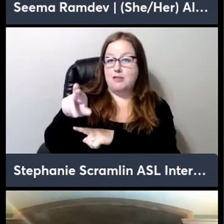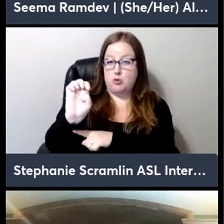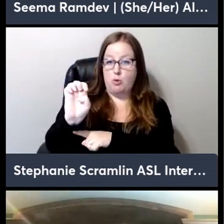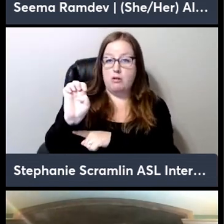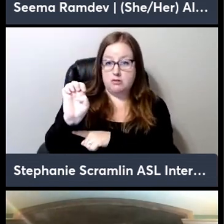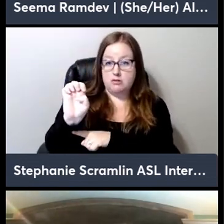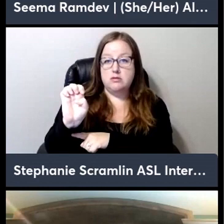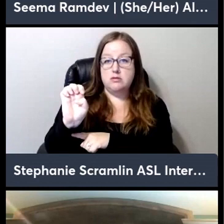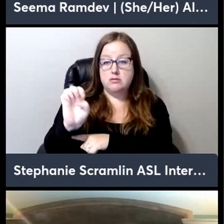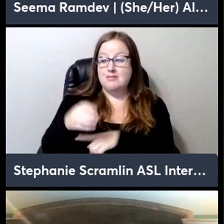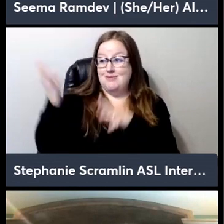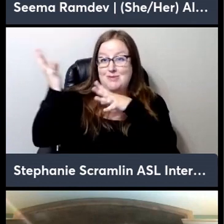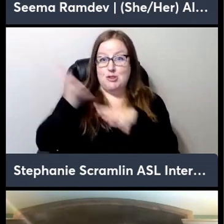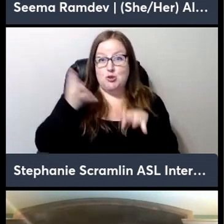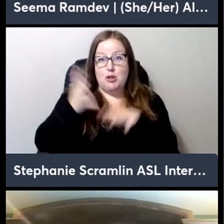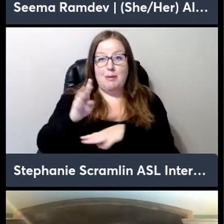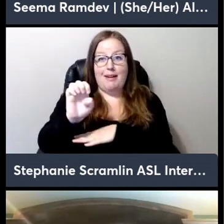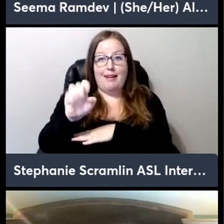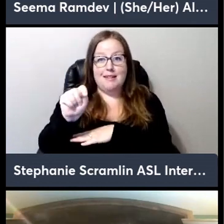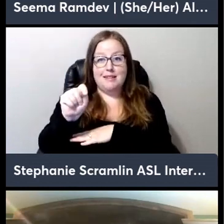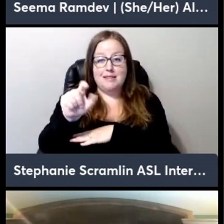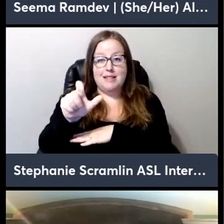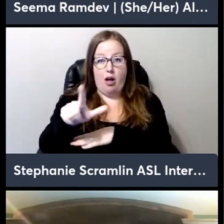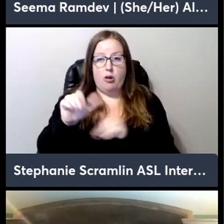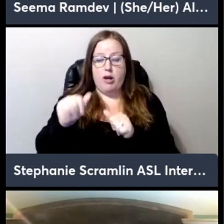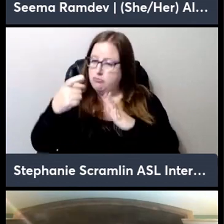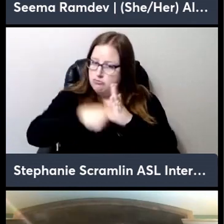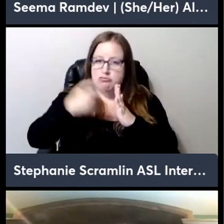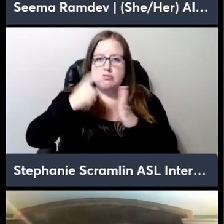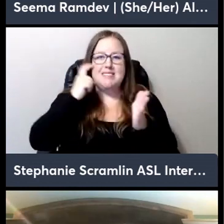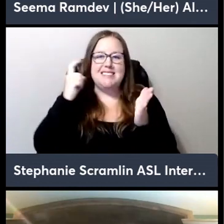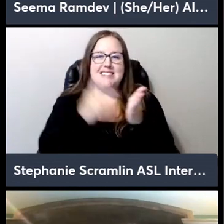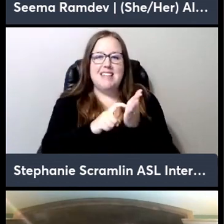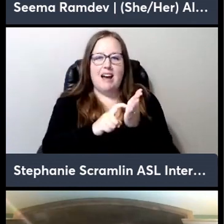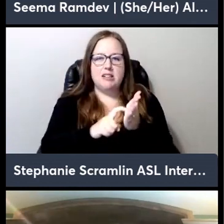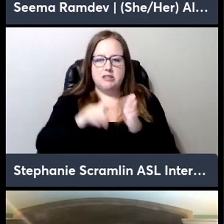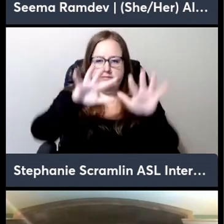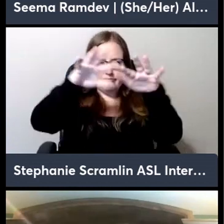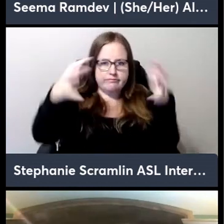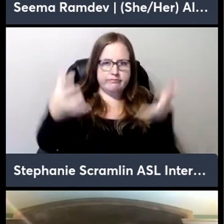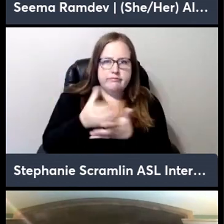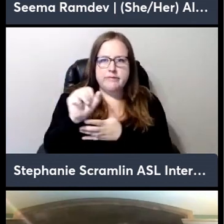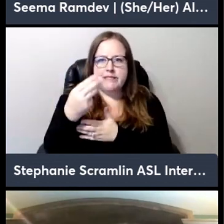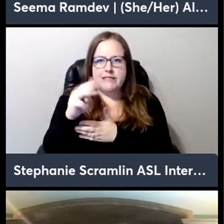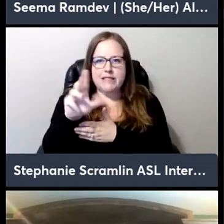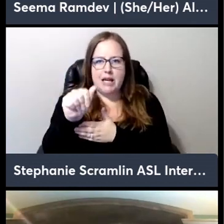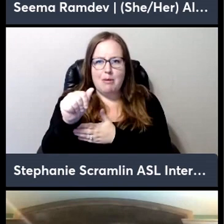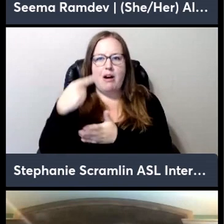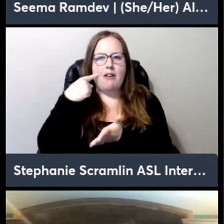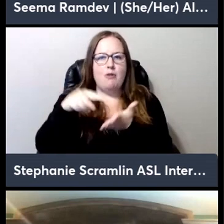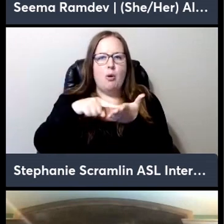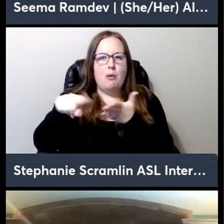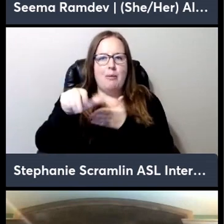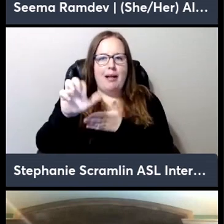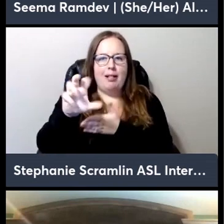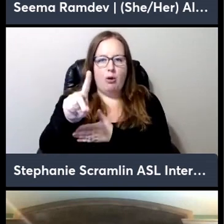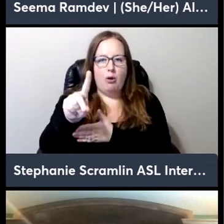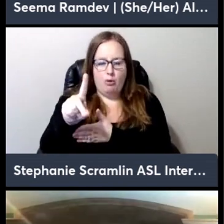that streaming ETL can automatically detect the schema of the payload that is coming from the streaming